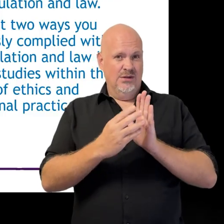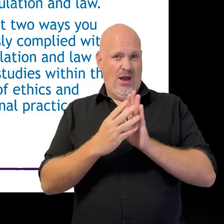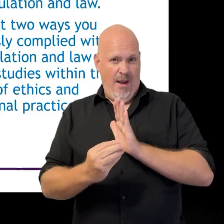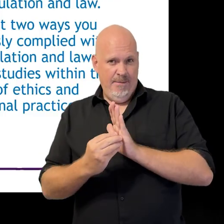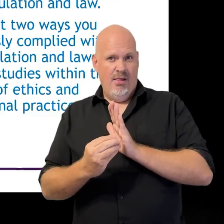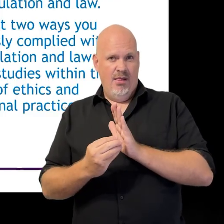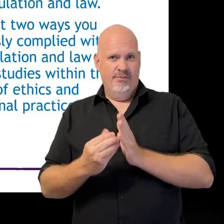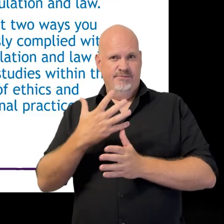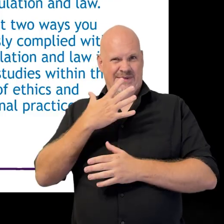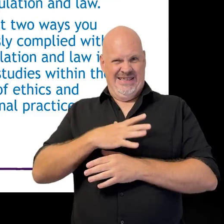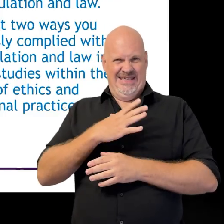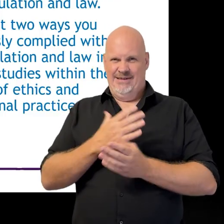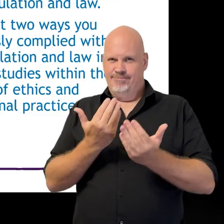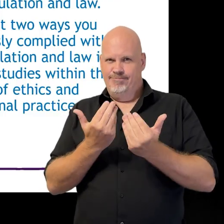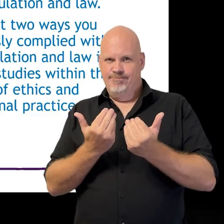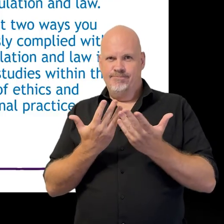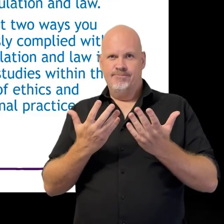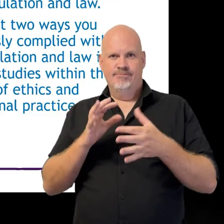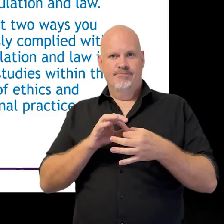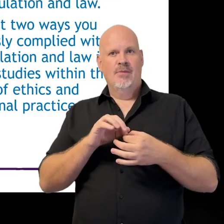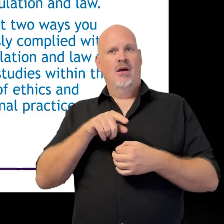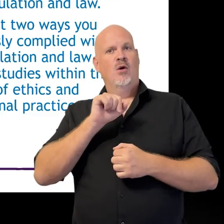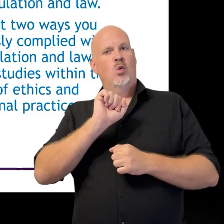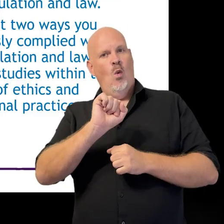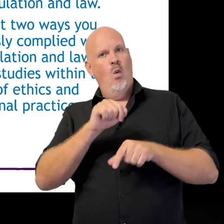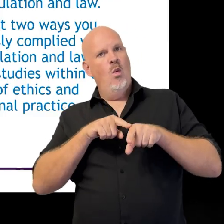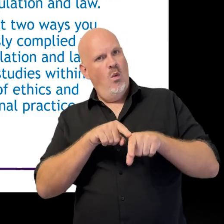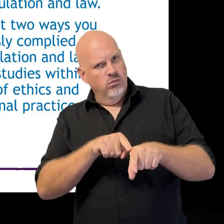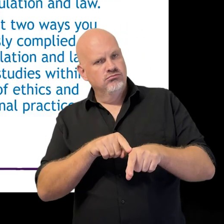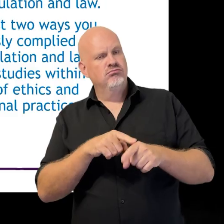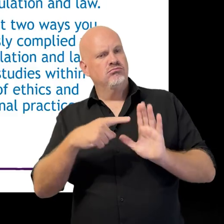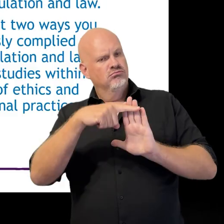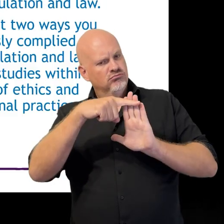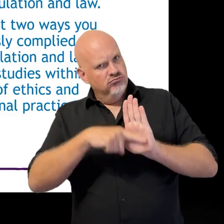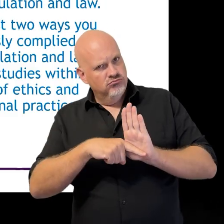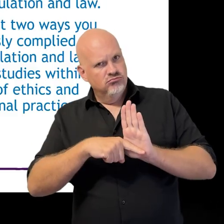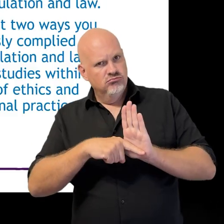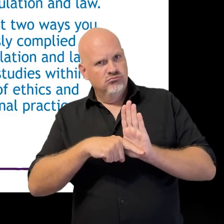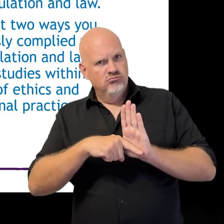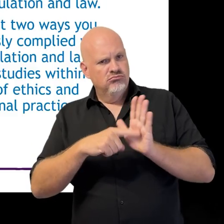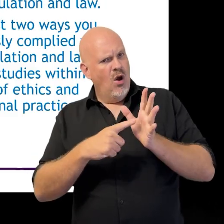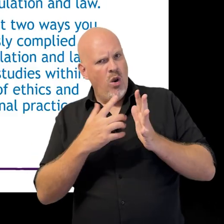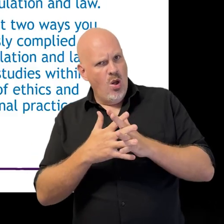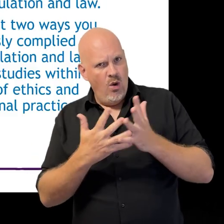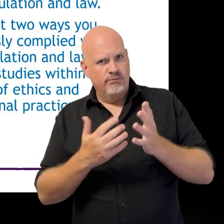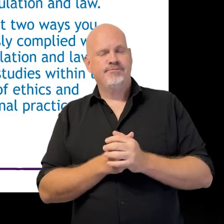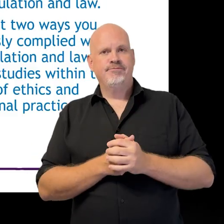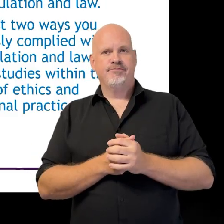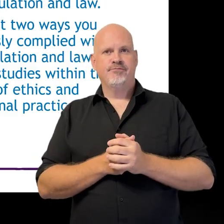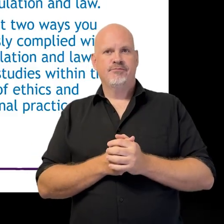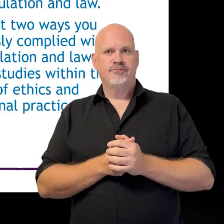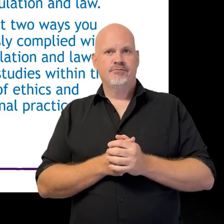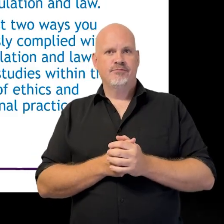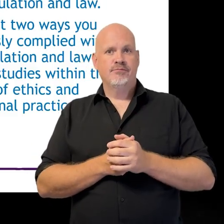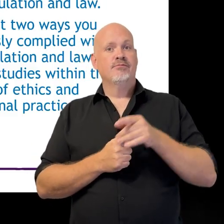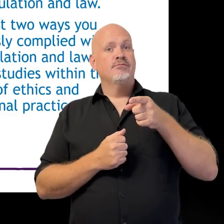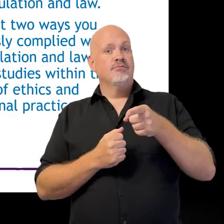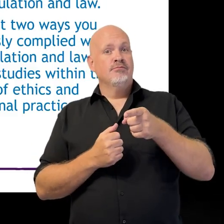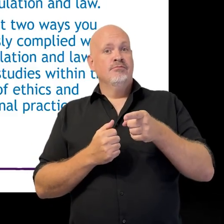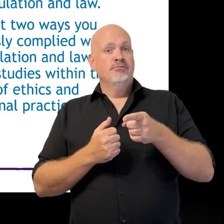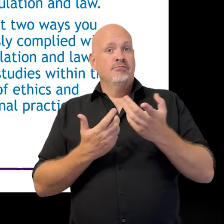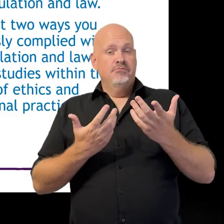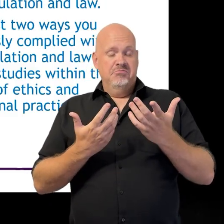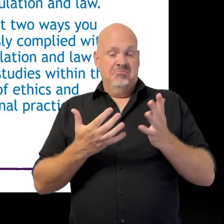a bit wordy, really. That's a lot of words there. But essentially, they're wanting 2 ways that you've complied